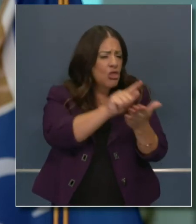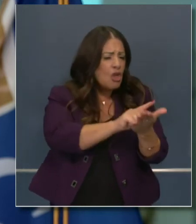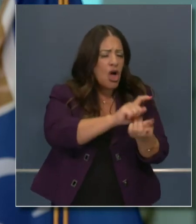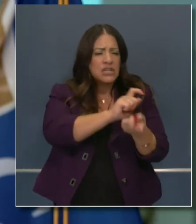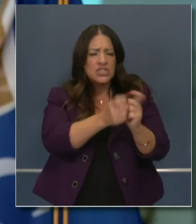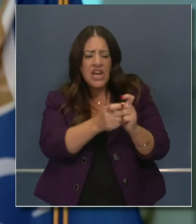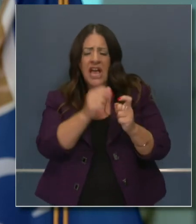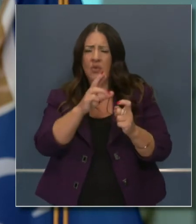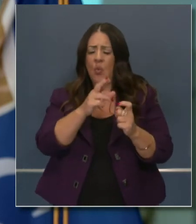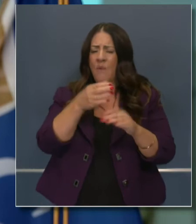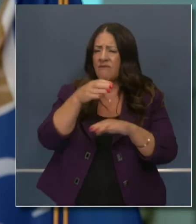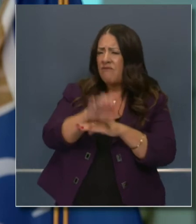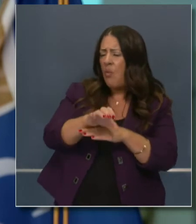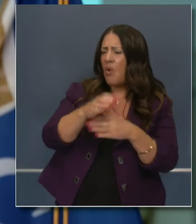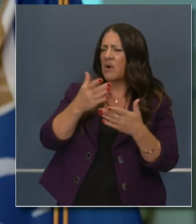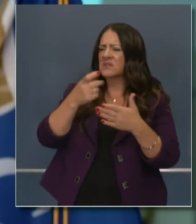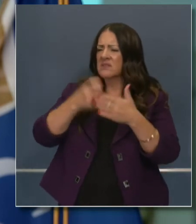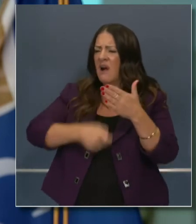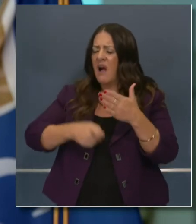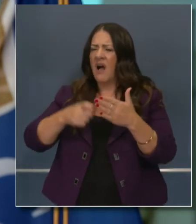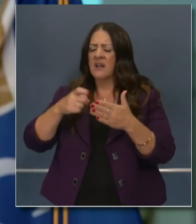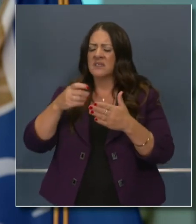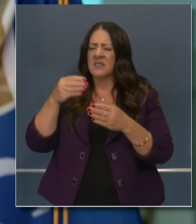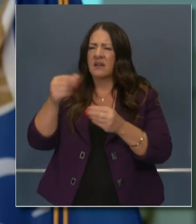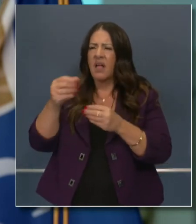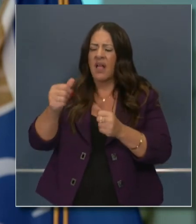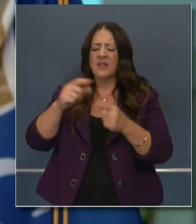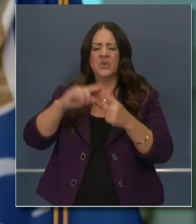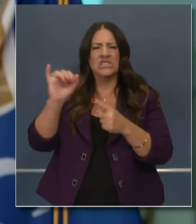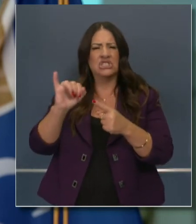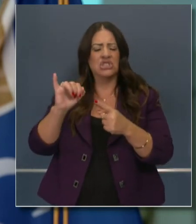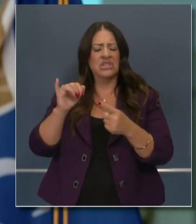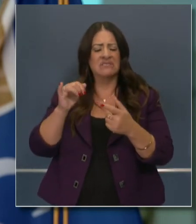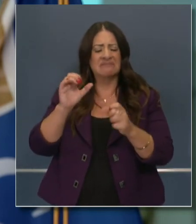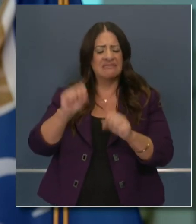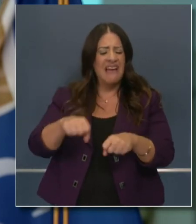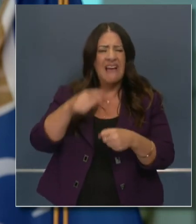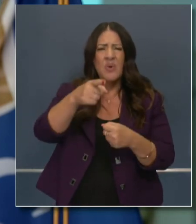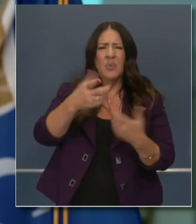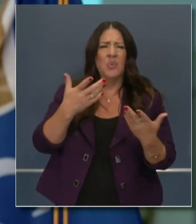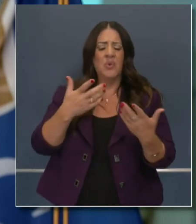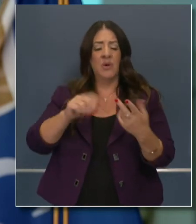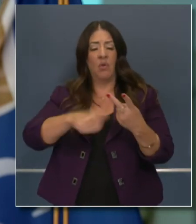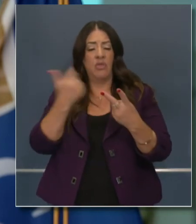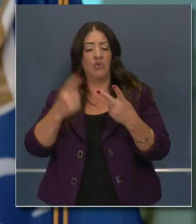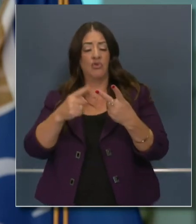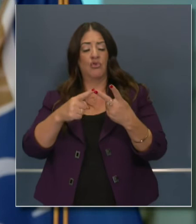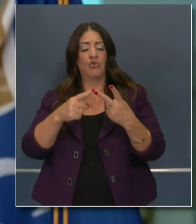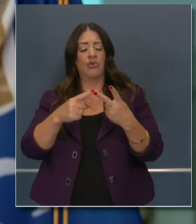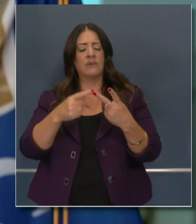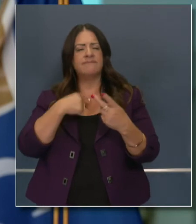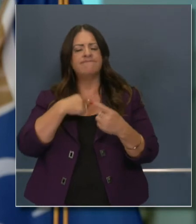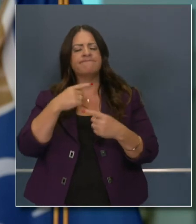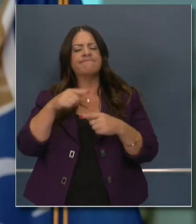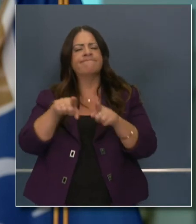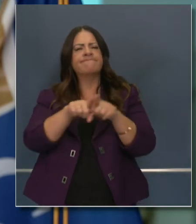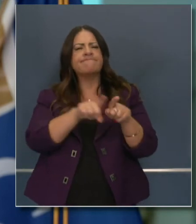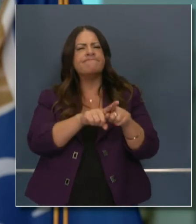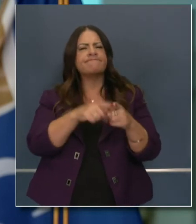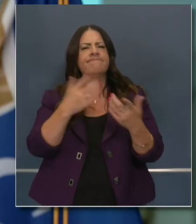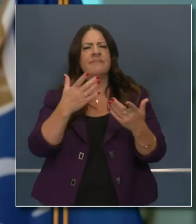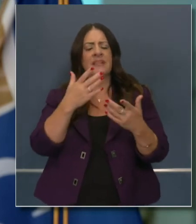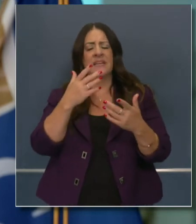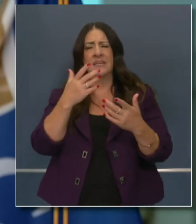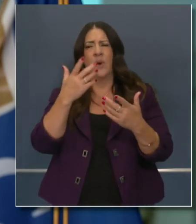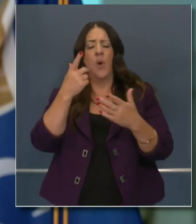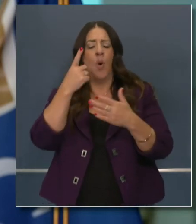coverage or even cost-cutting measures? And then kind of looking forward, I also was wondering, similar question, pitching into